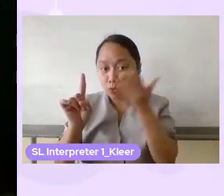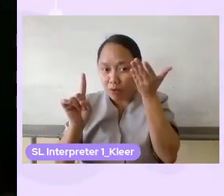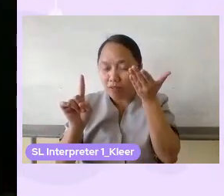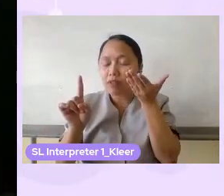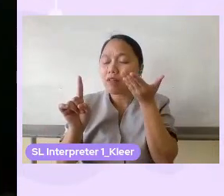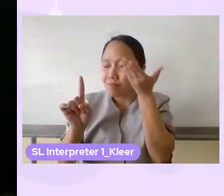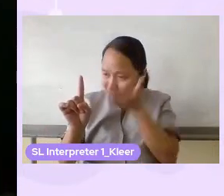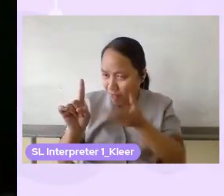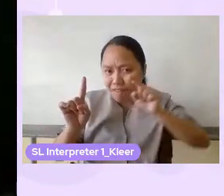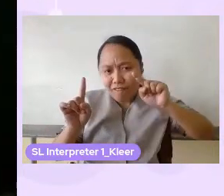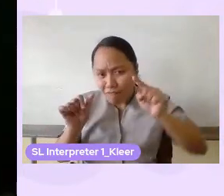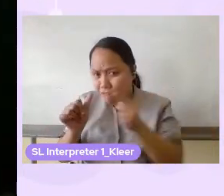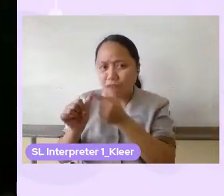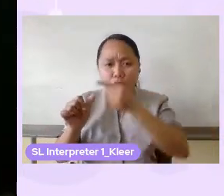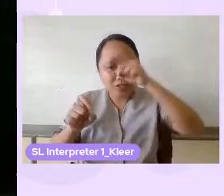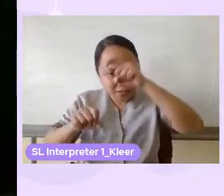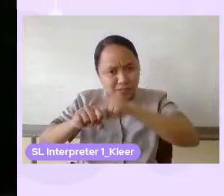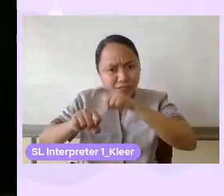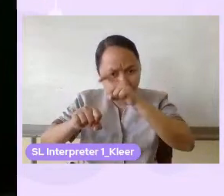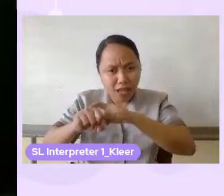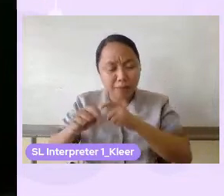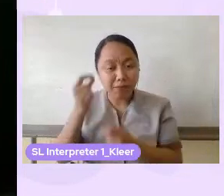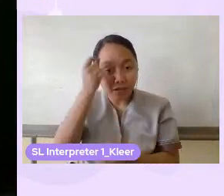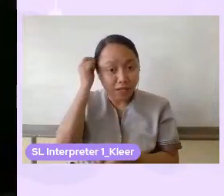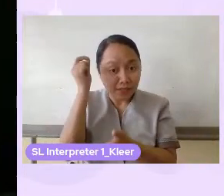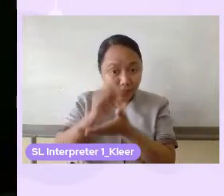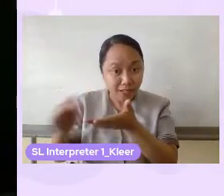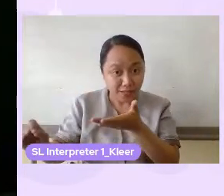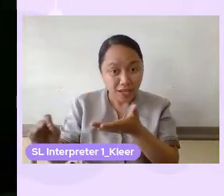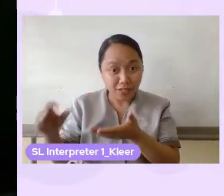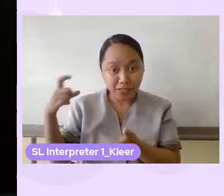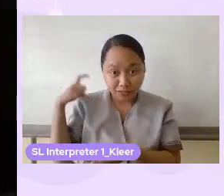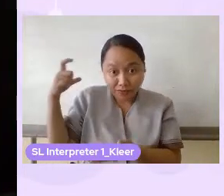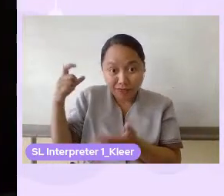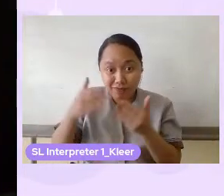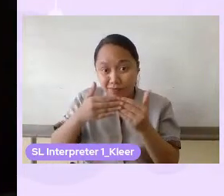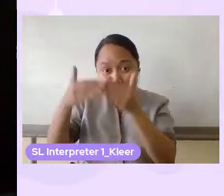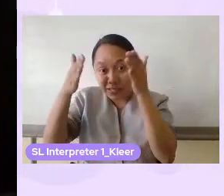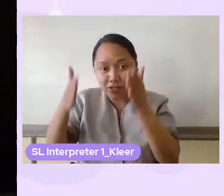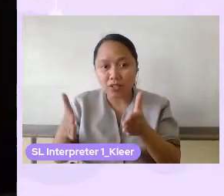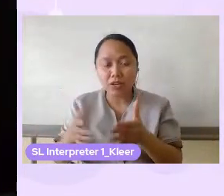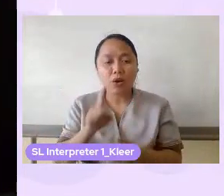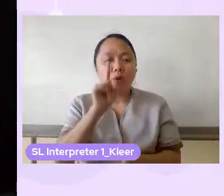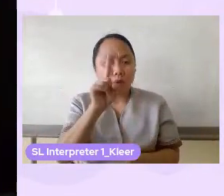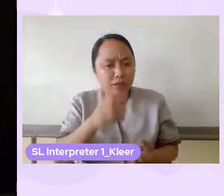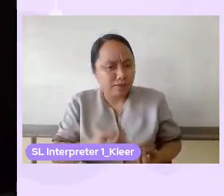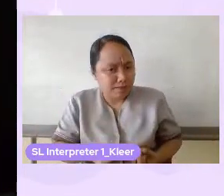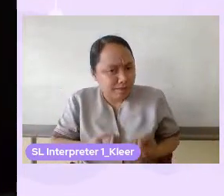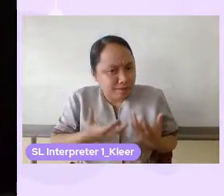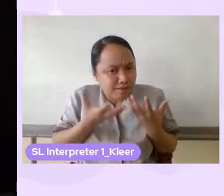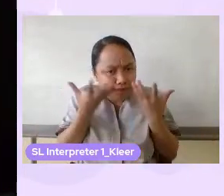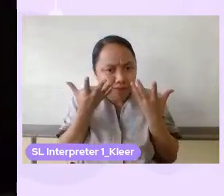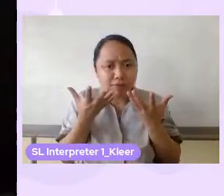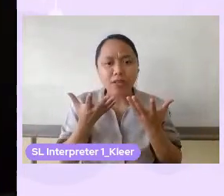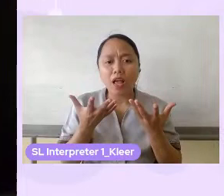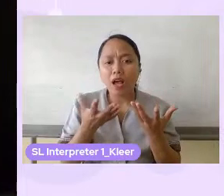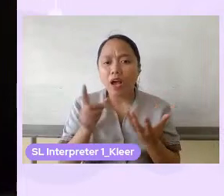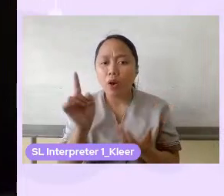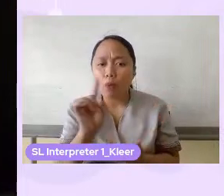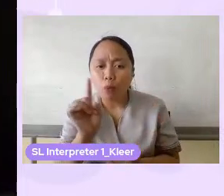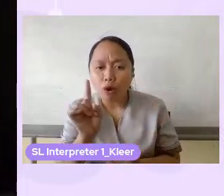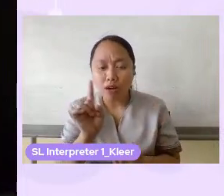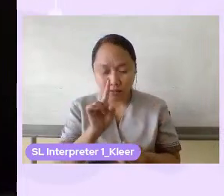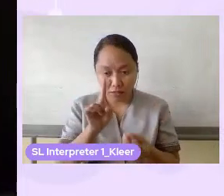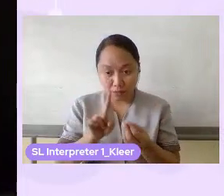time na maging Secretary General. Ang isa pa pong inspiration natin was that during that ITU